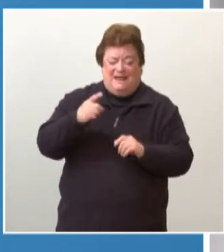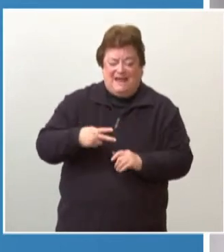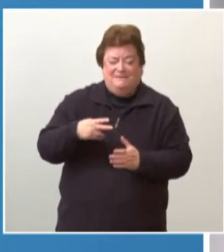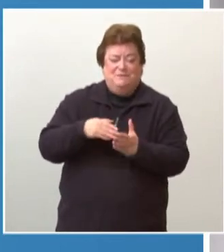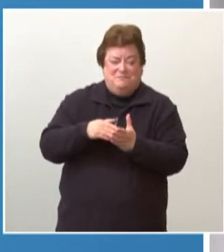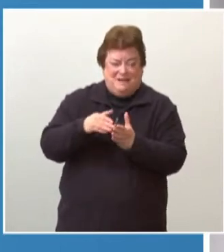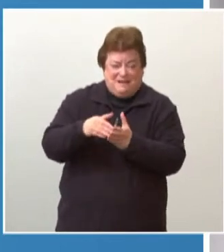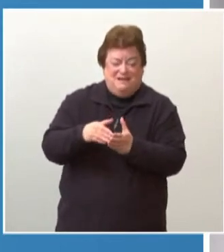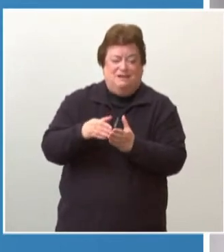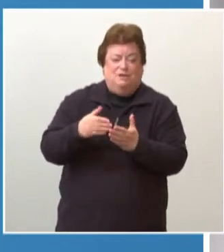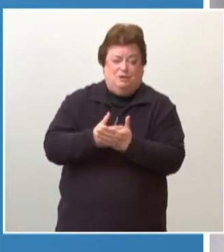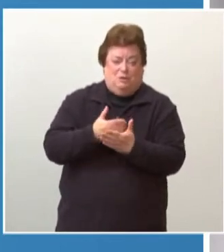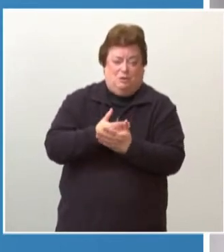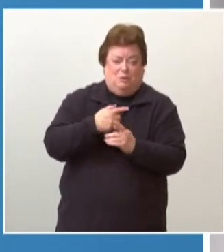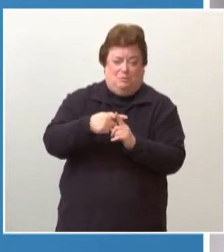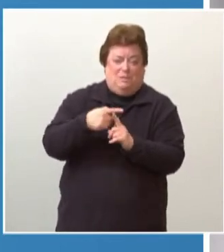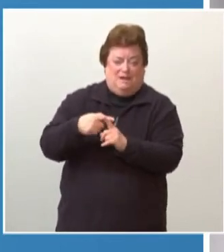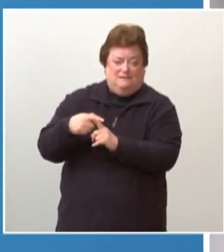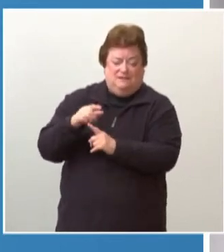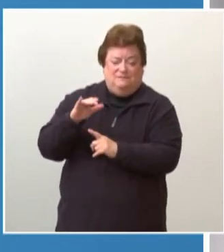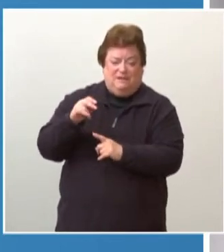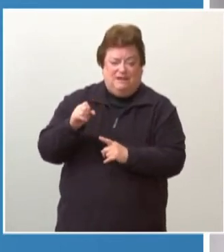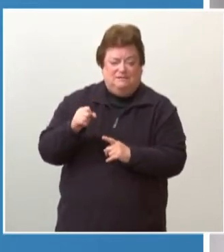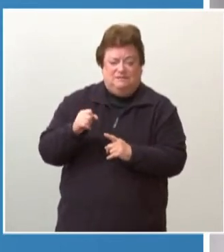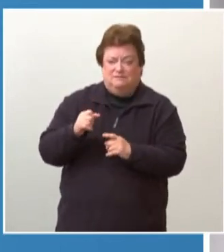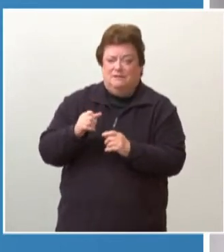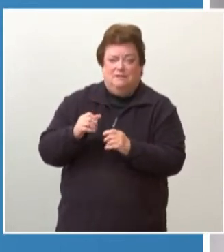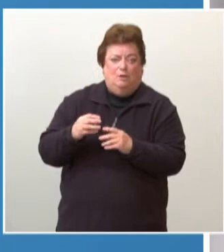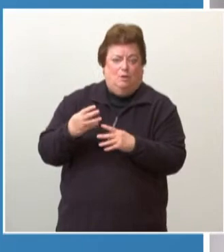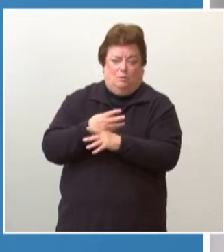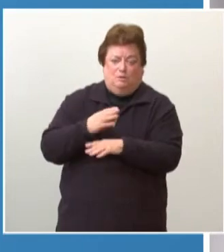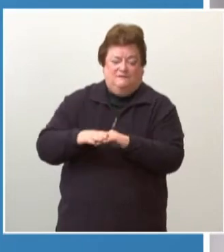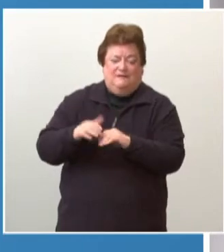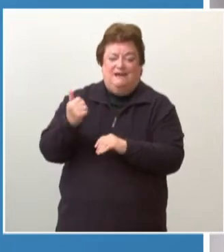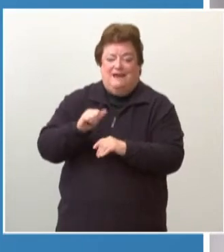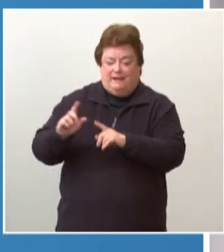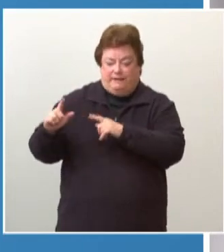cases a day, far more than at any previous point in the pandemic.